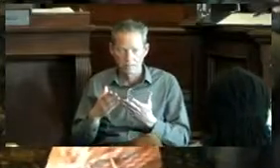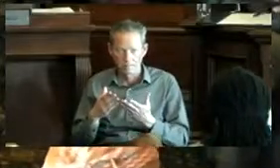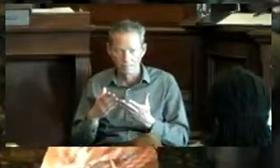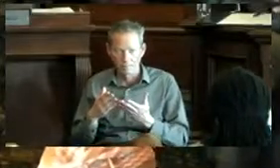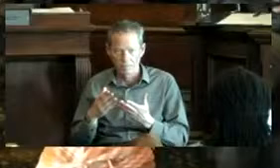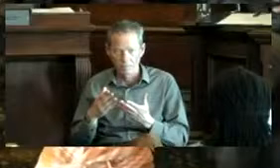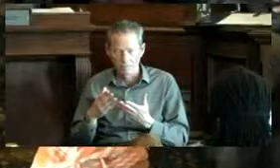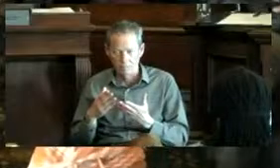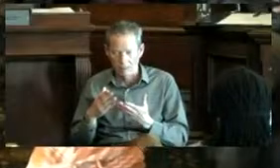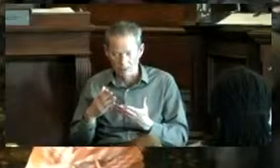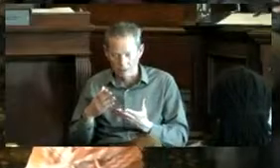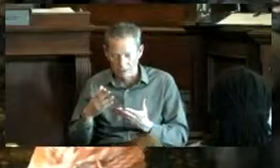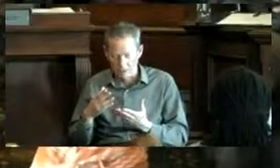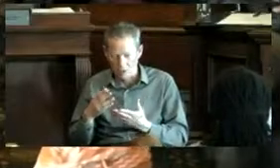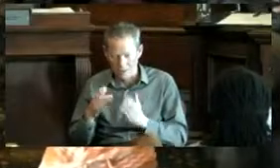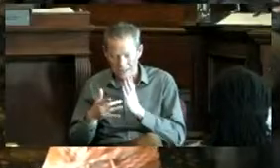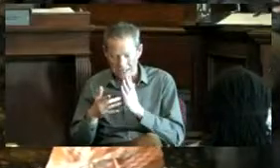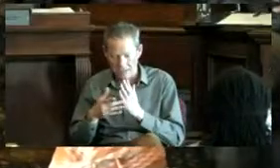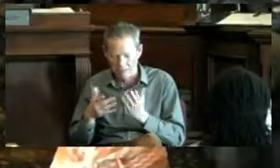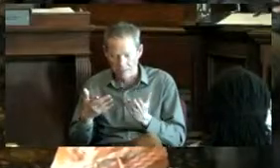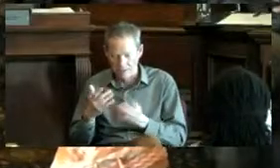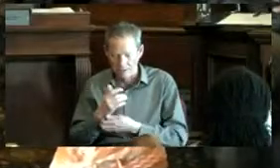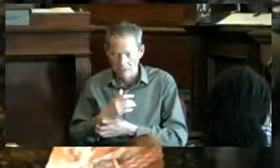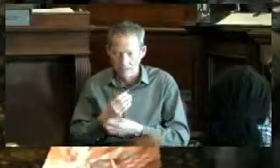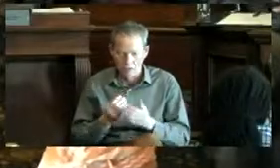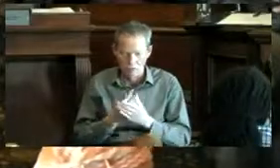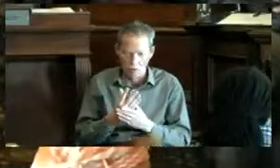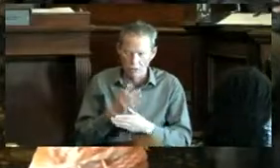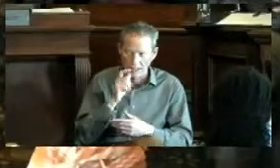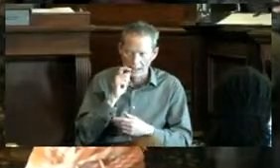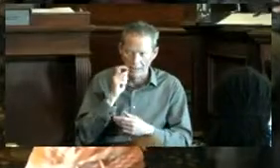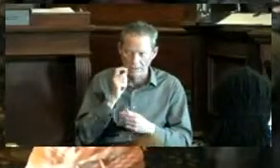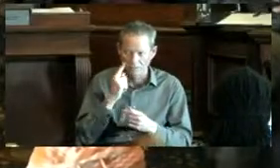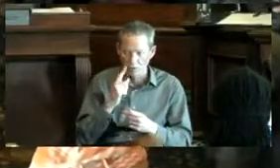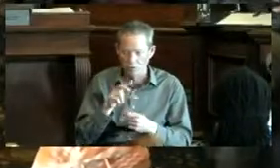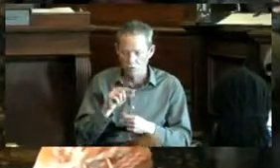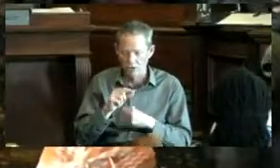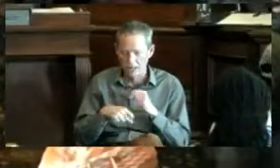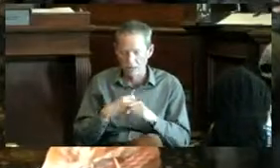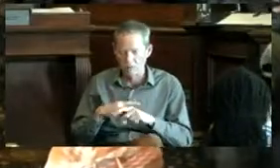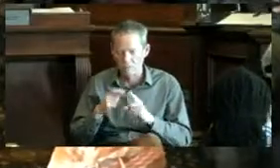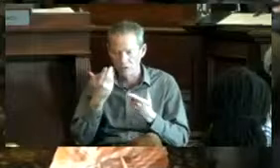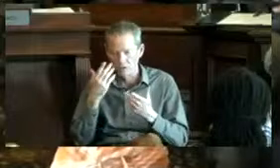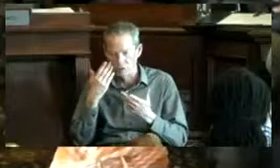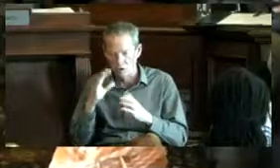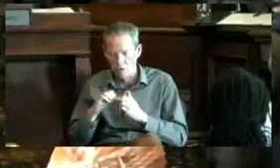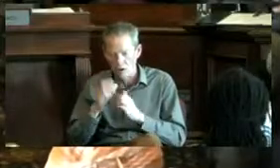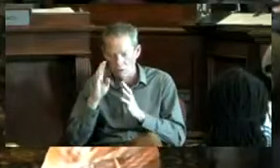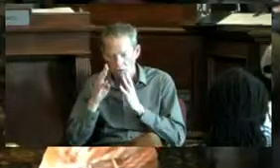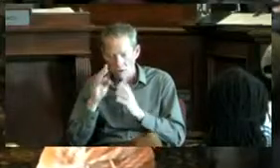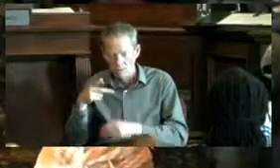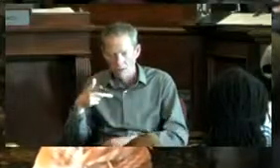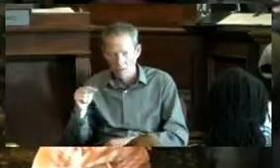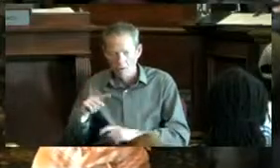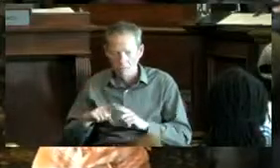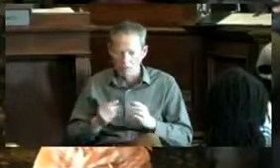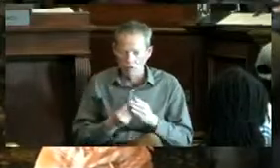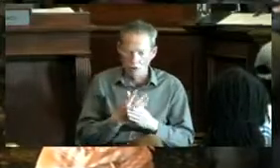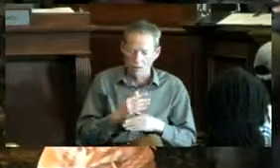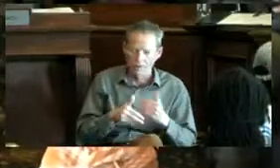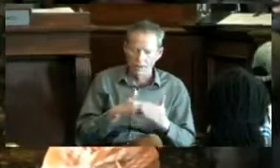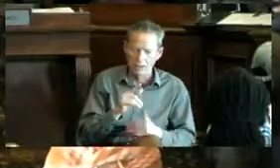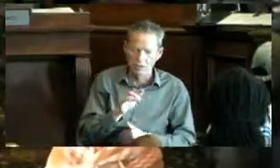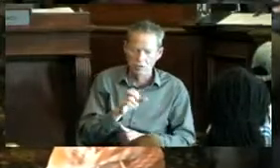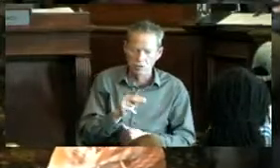to use a PowerPoint, and that's not, they've been growing cannabis for 20 years and they don't know how to do that, but they're growing the next strength. Right now, if you go to the